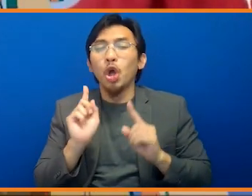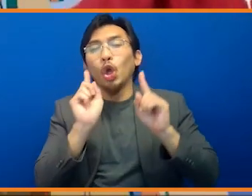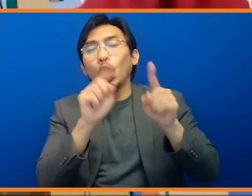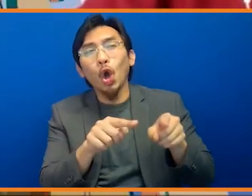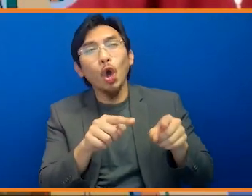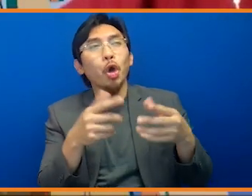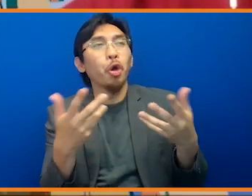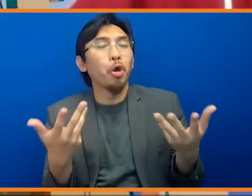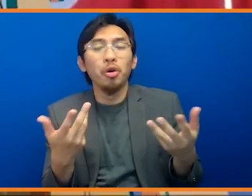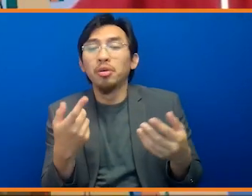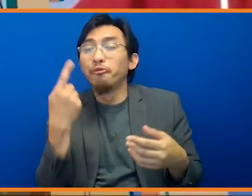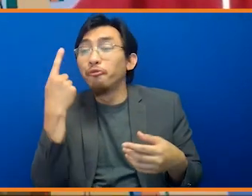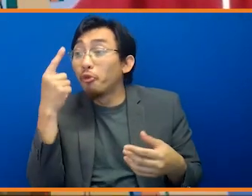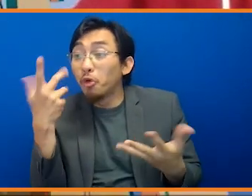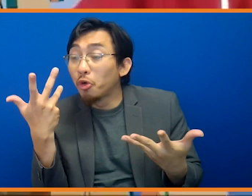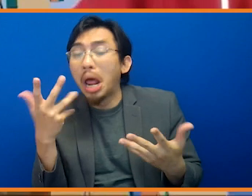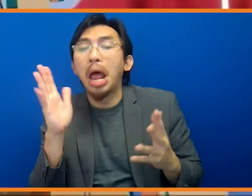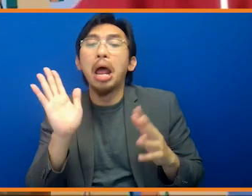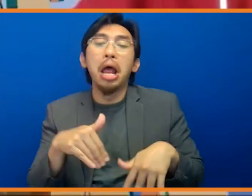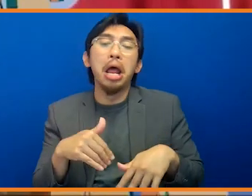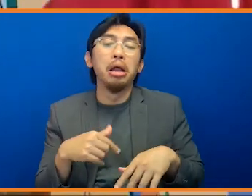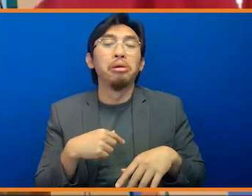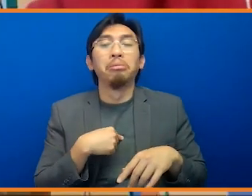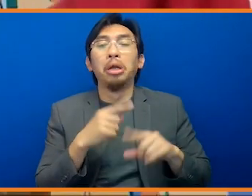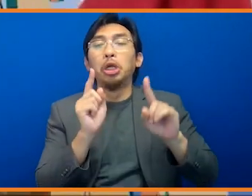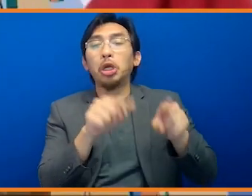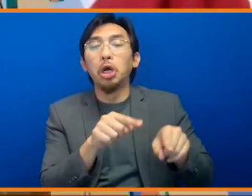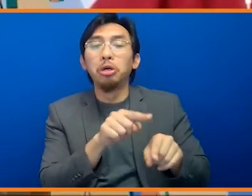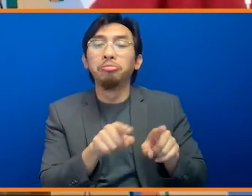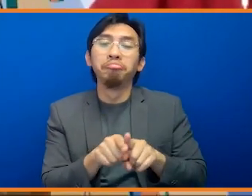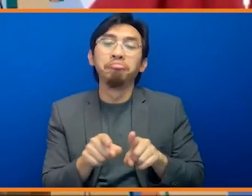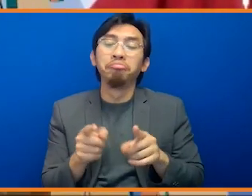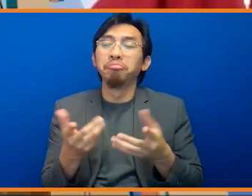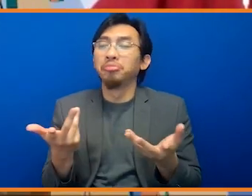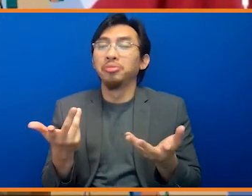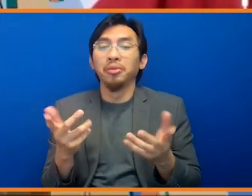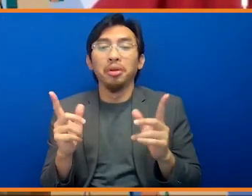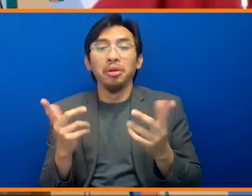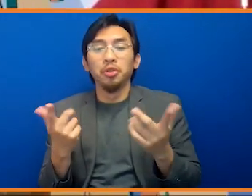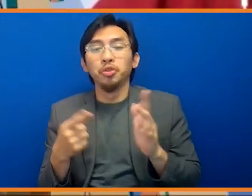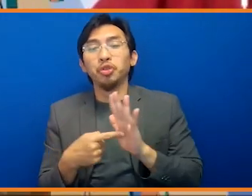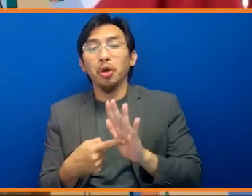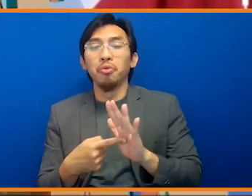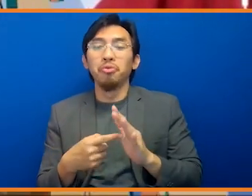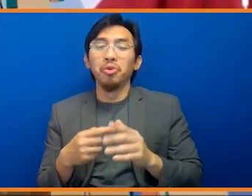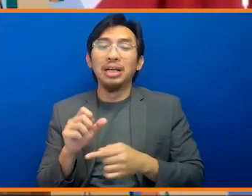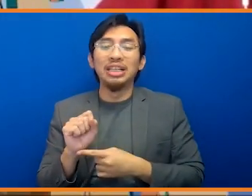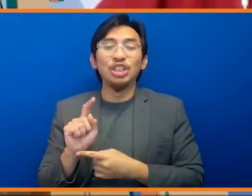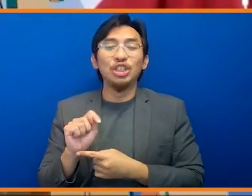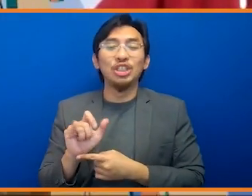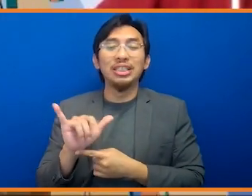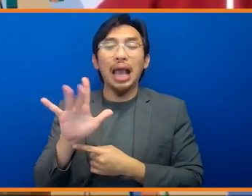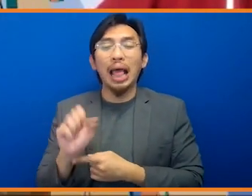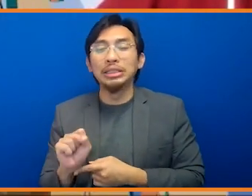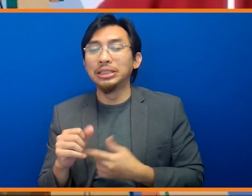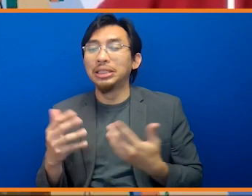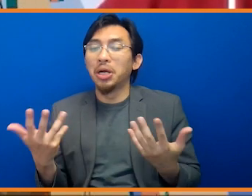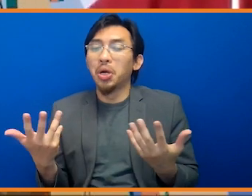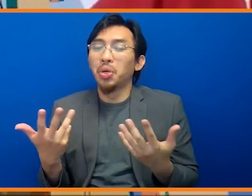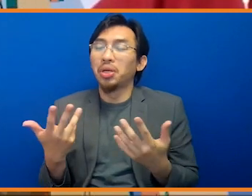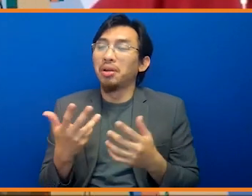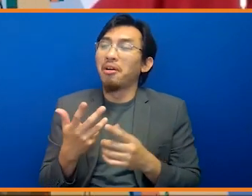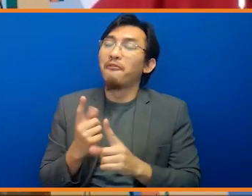to the museum just for the sake of the for following styles or following their